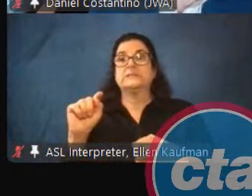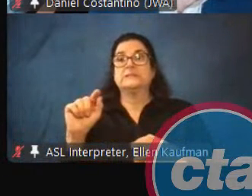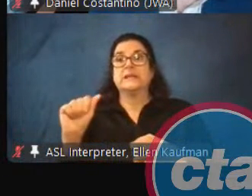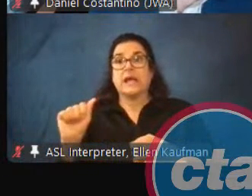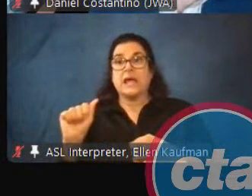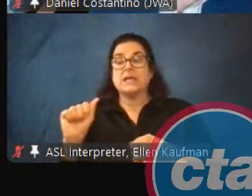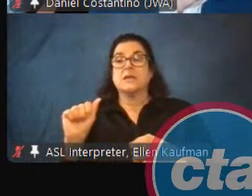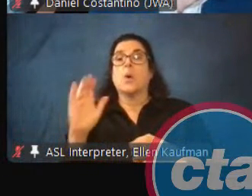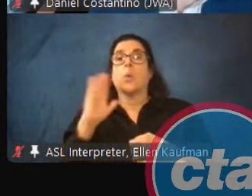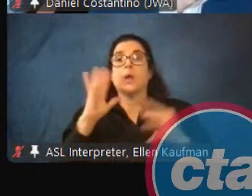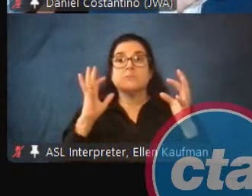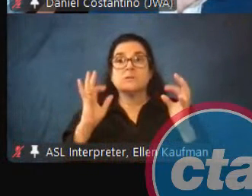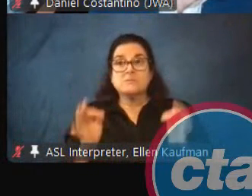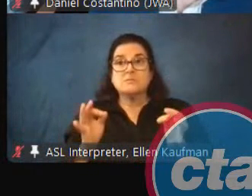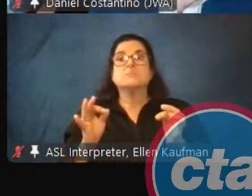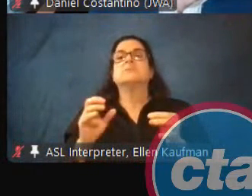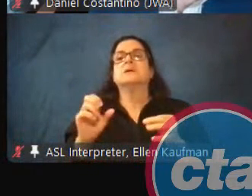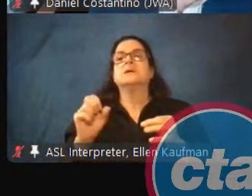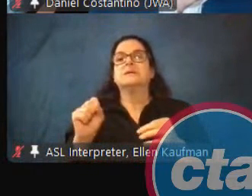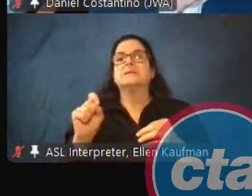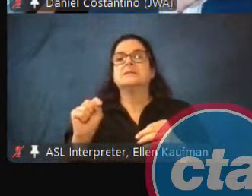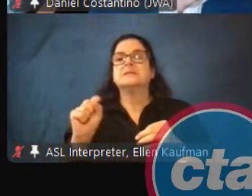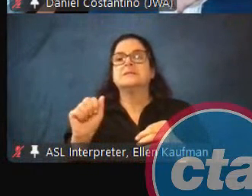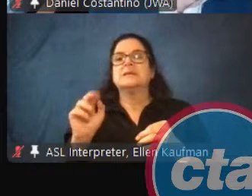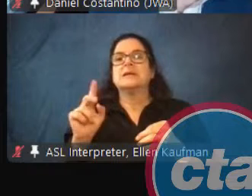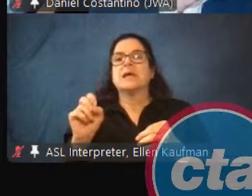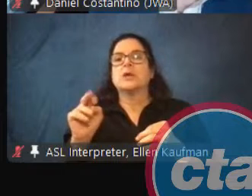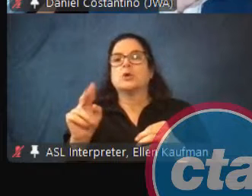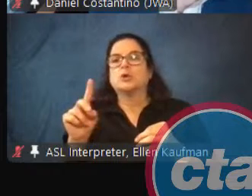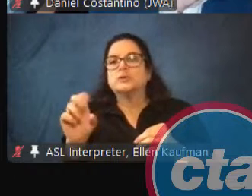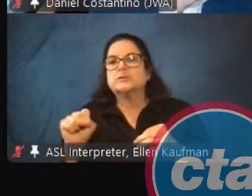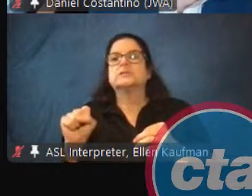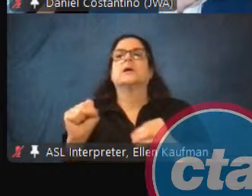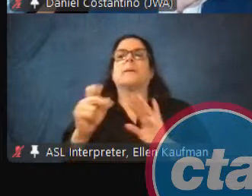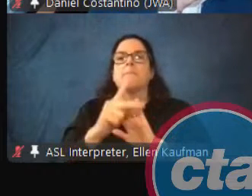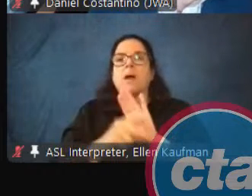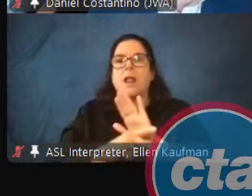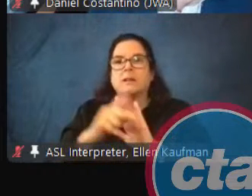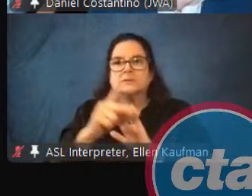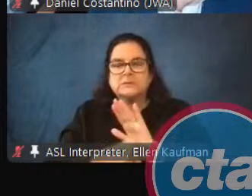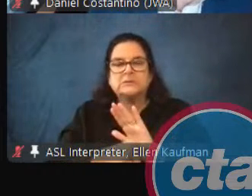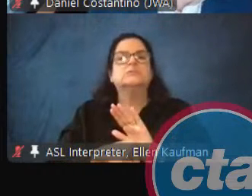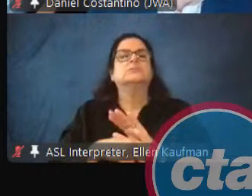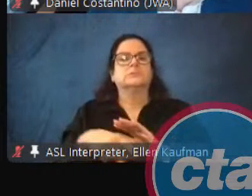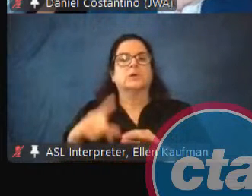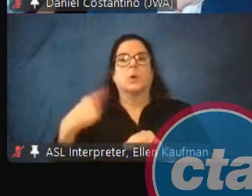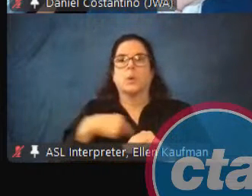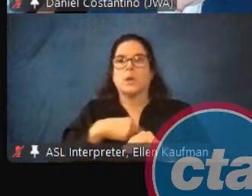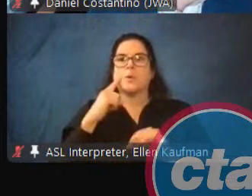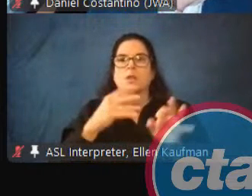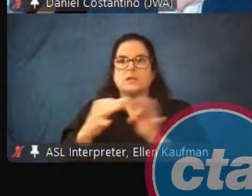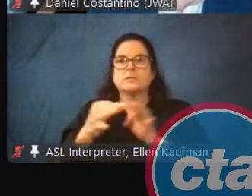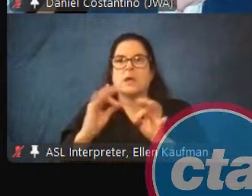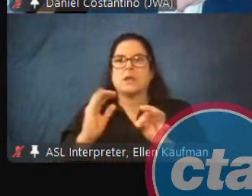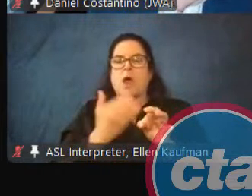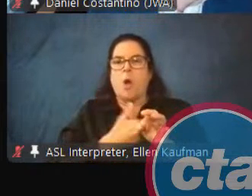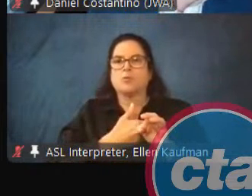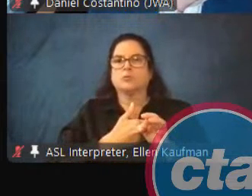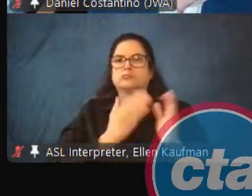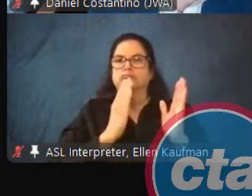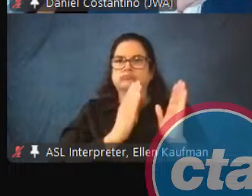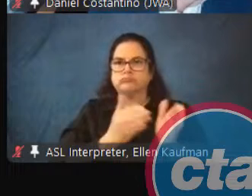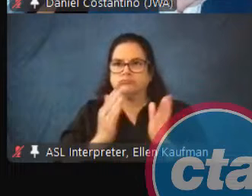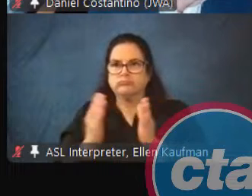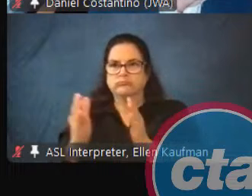policies. And so within those CTA service standards and policies, that's how we detail our service standards. It's how we